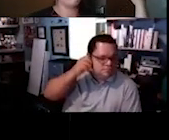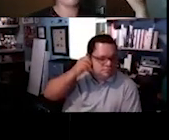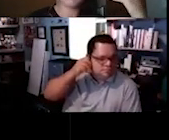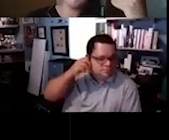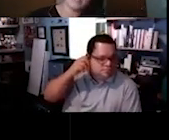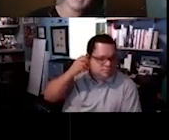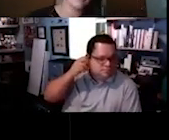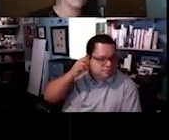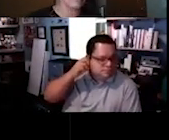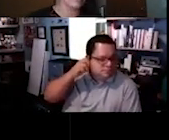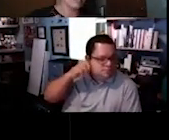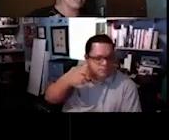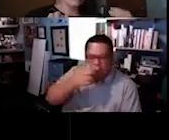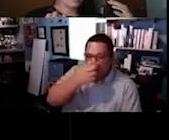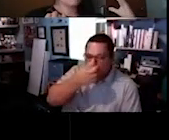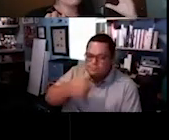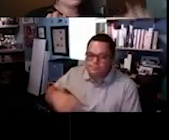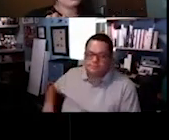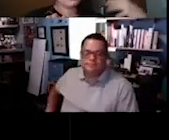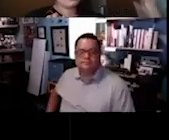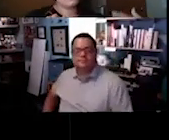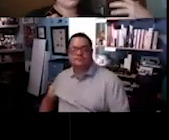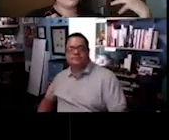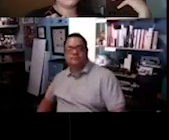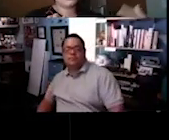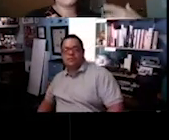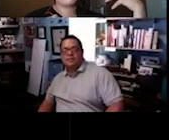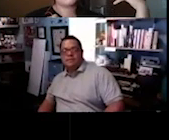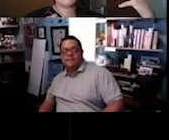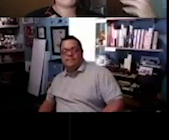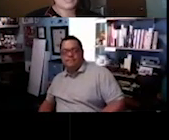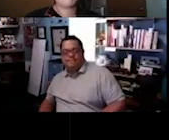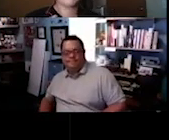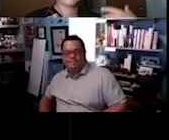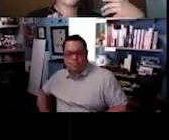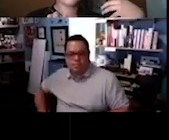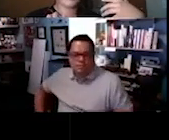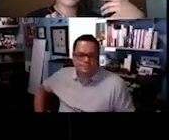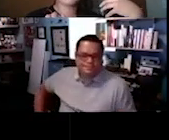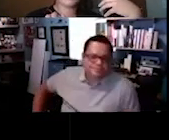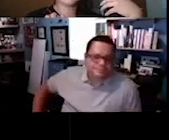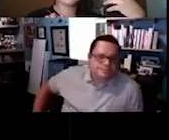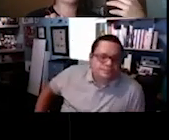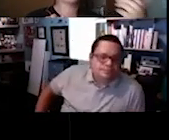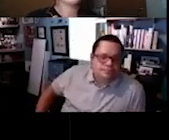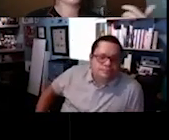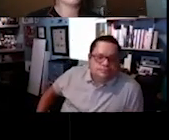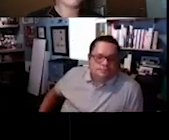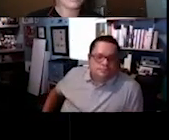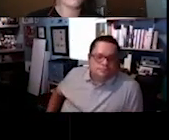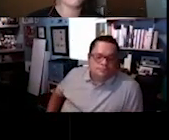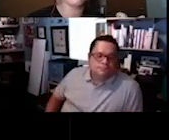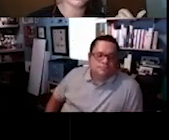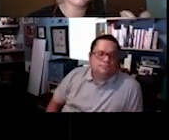what would their tribal flags look like? So kind of bringing this idea of designing for a demographic that has a unique